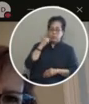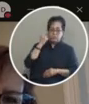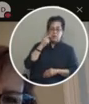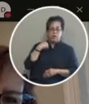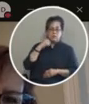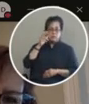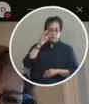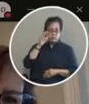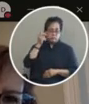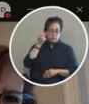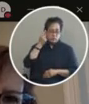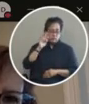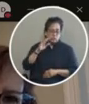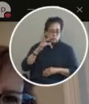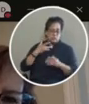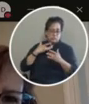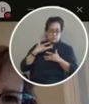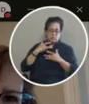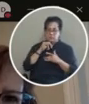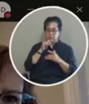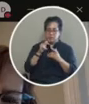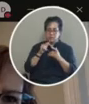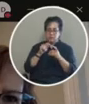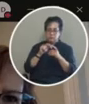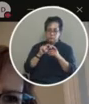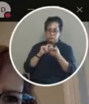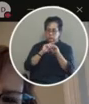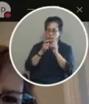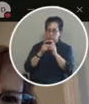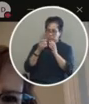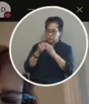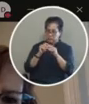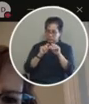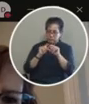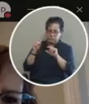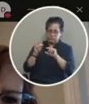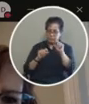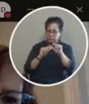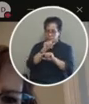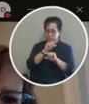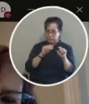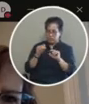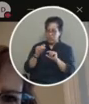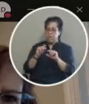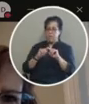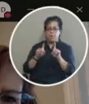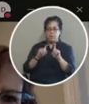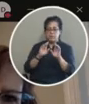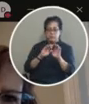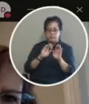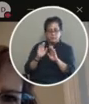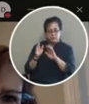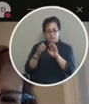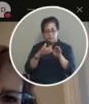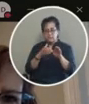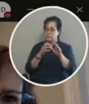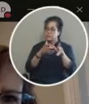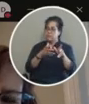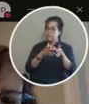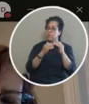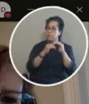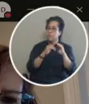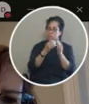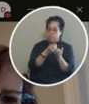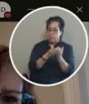what your concern is. I don't think that we're reallocating our dollars at this point. All we're saying is that we're going to put it into a restricted fund,